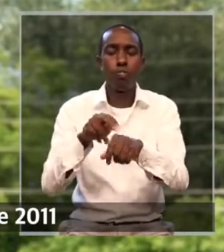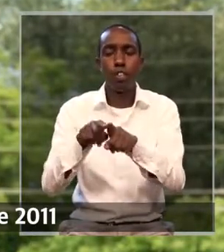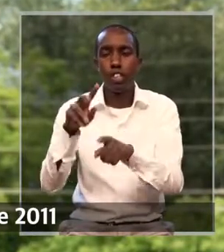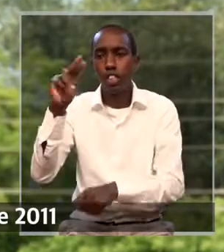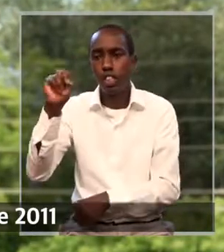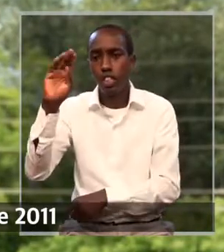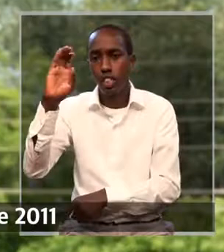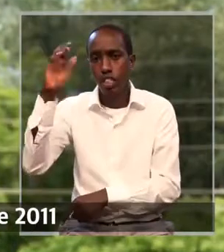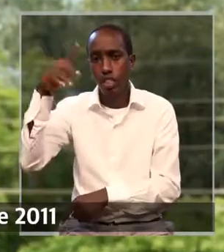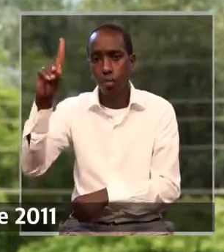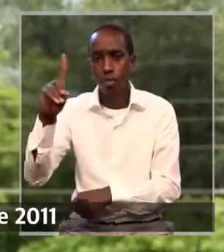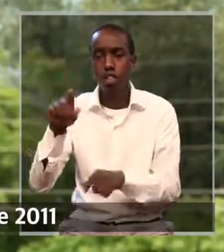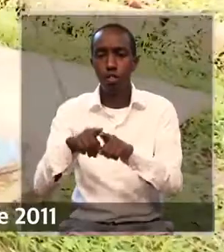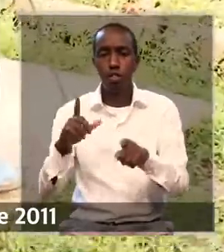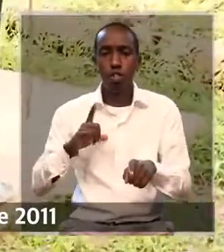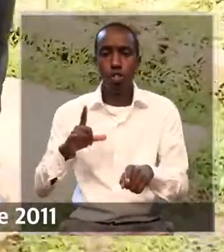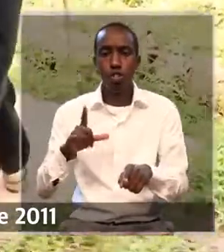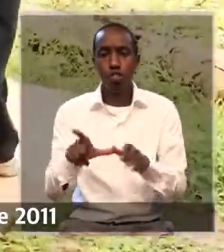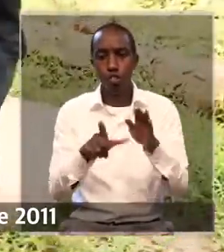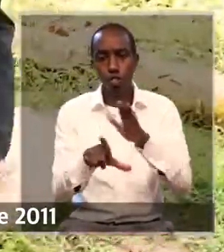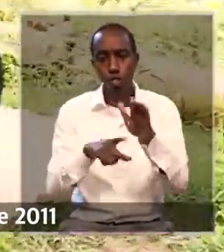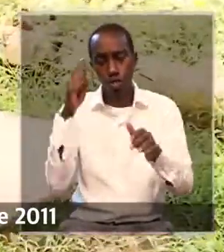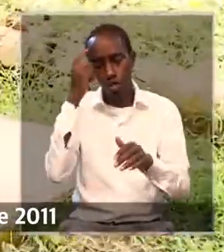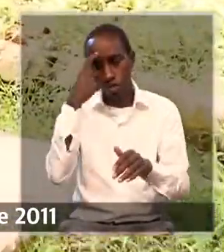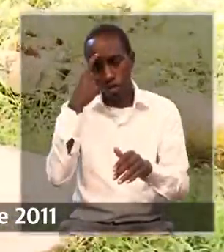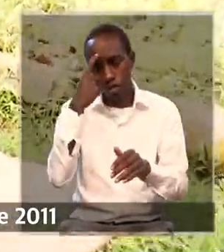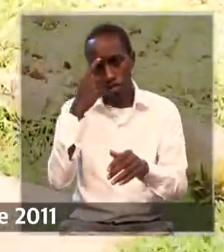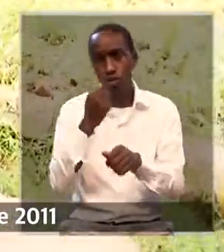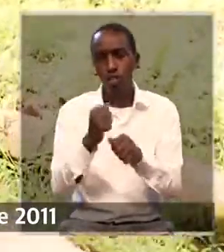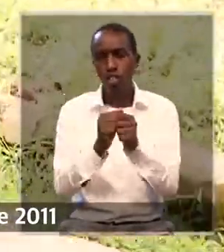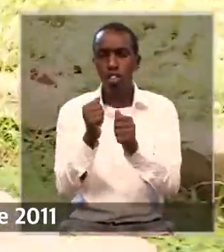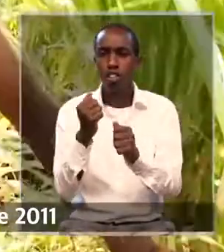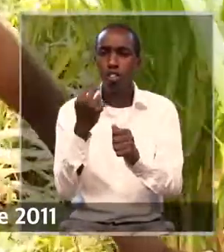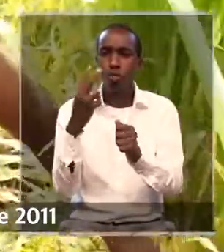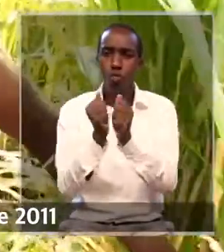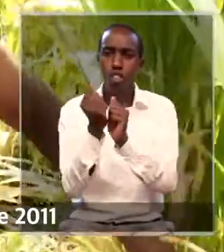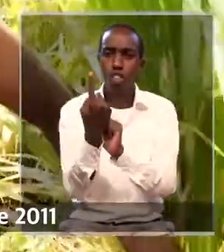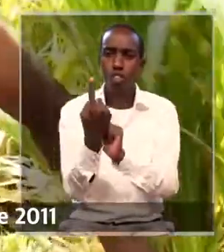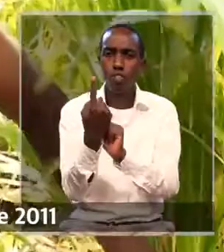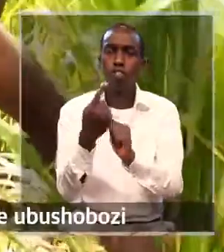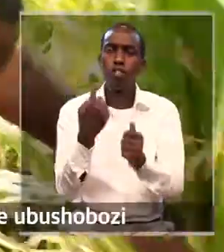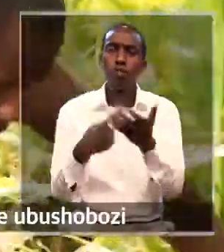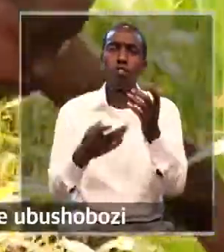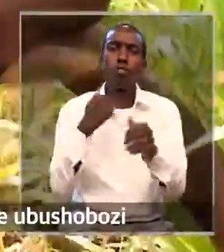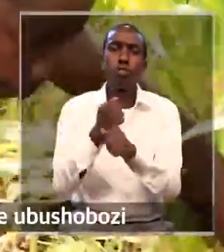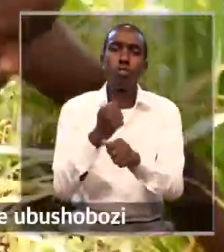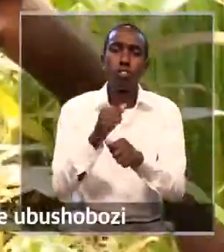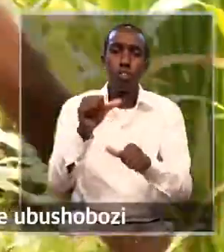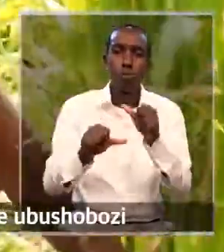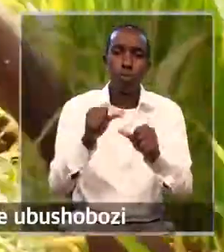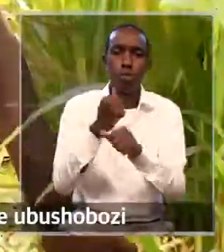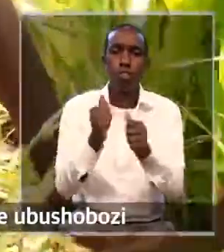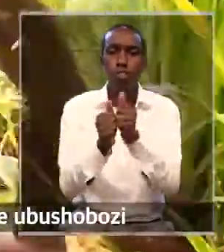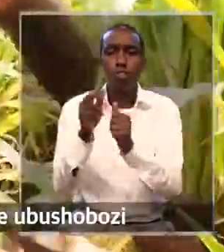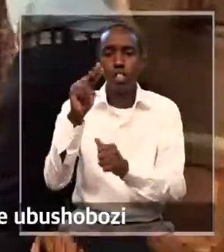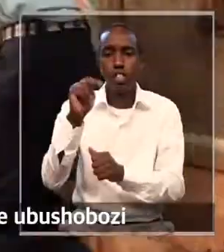NCPD local committees were relatively new. They came in 2011. So what we wanted to do was to,